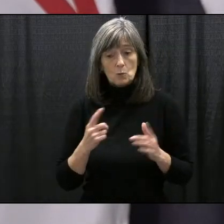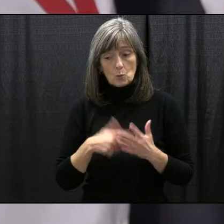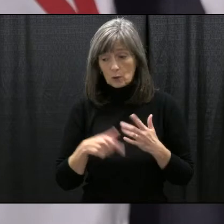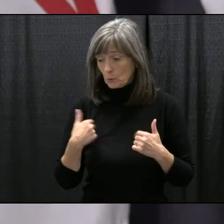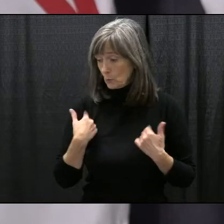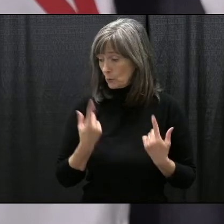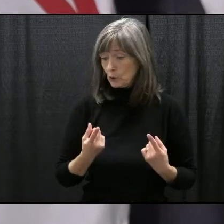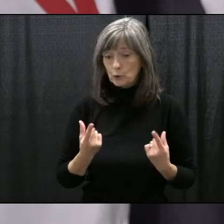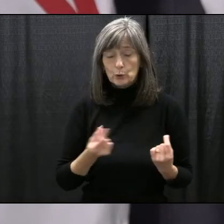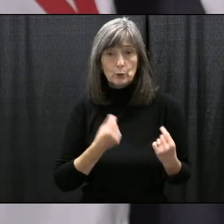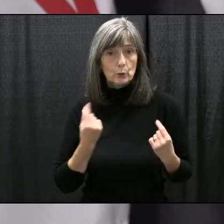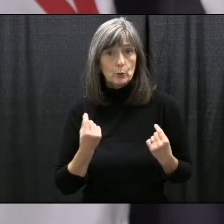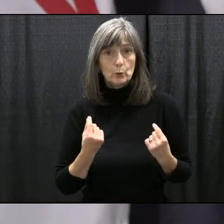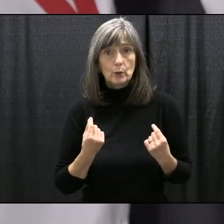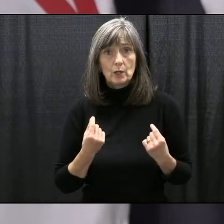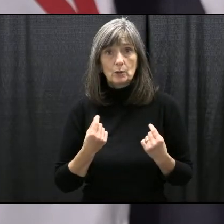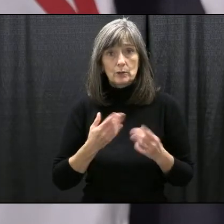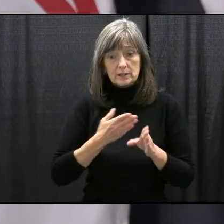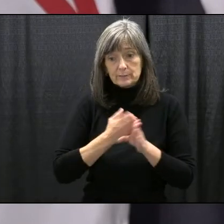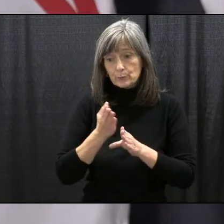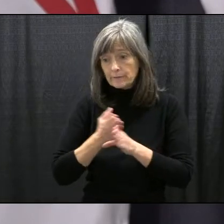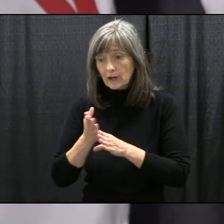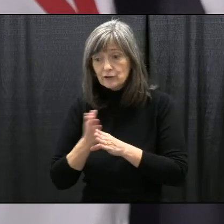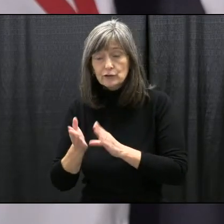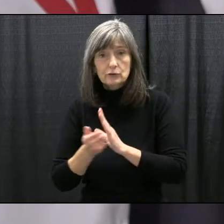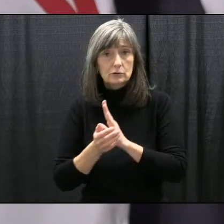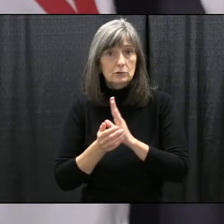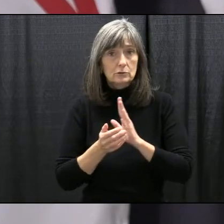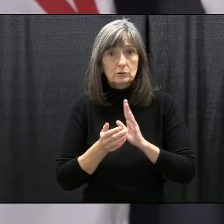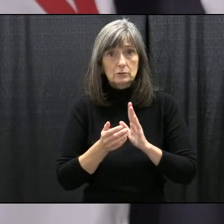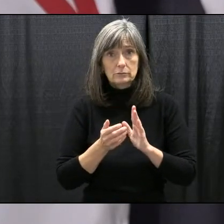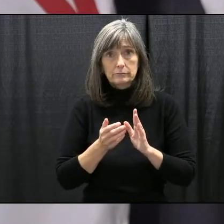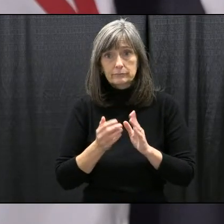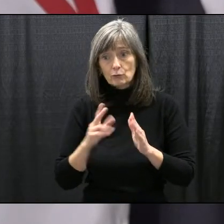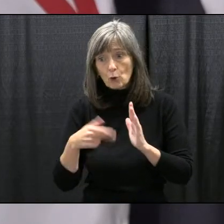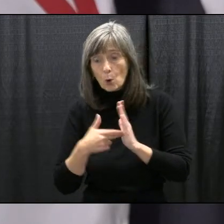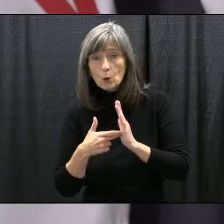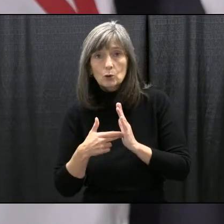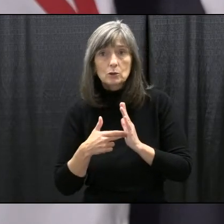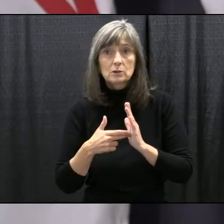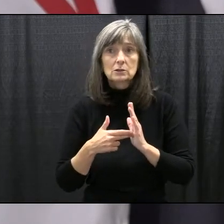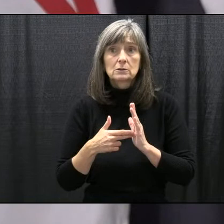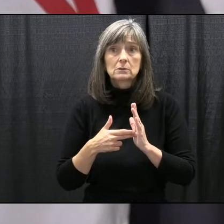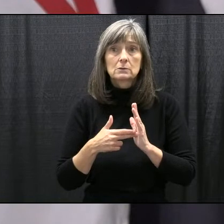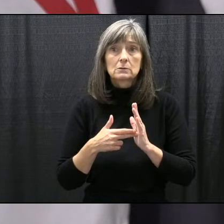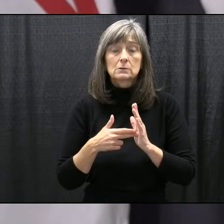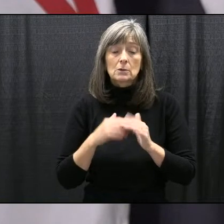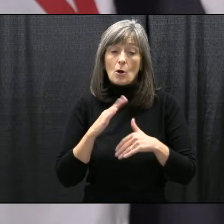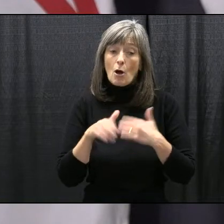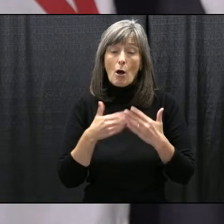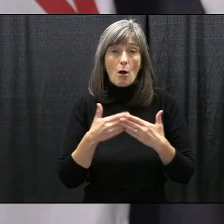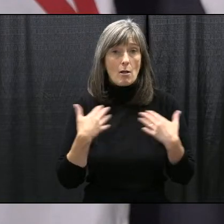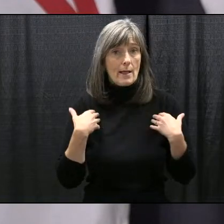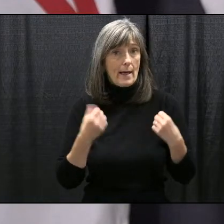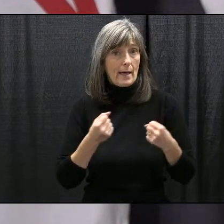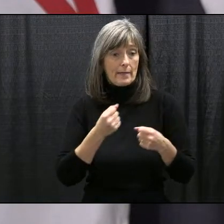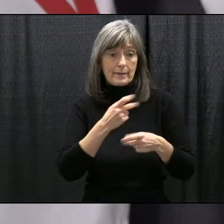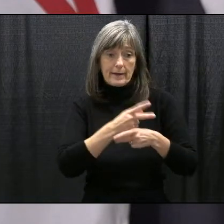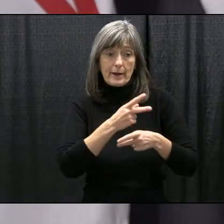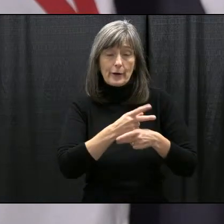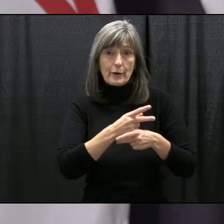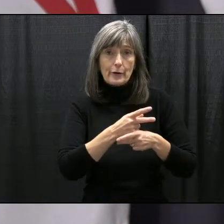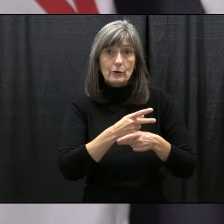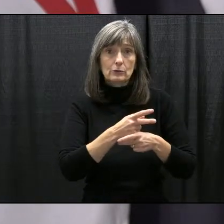around scopes of practice that other healthcare professionals are autonomous. They need to work in a